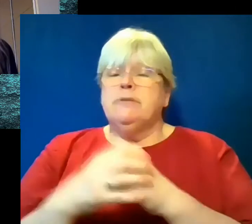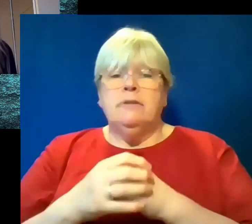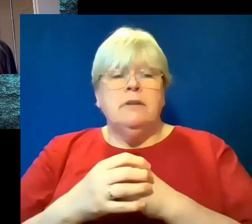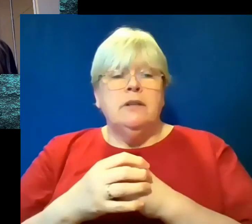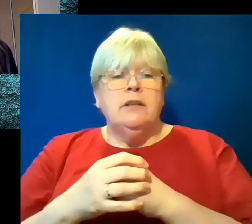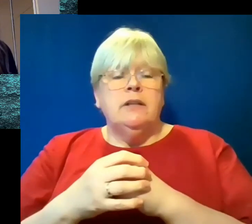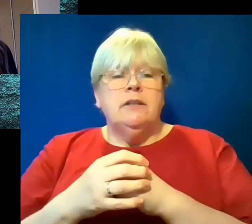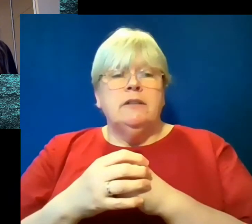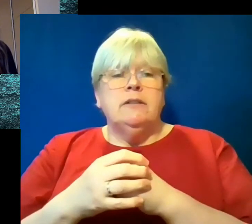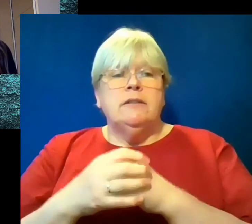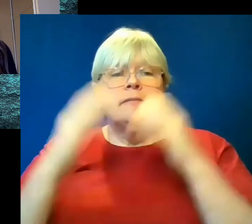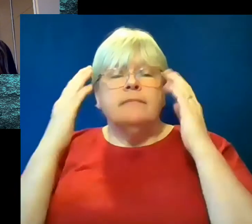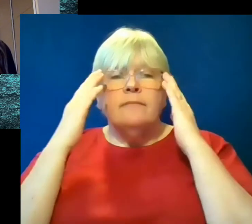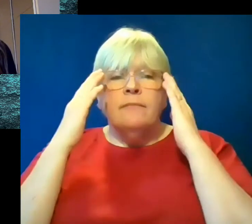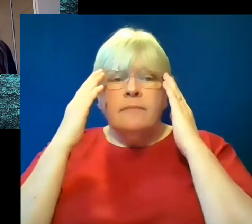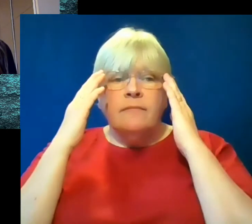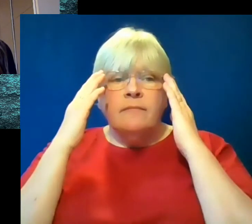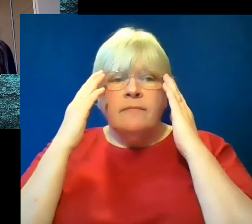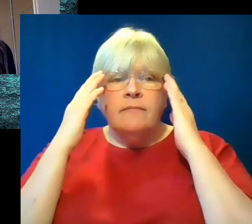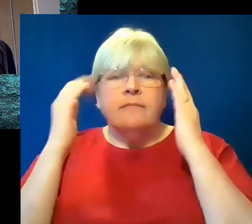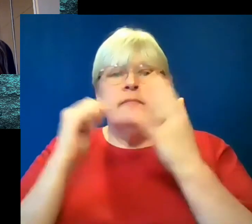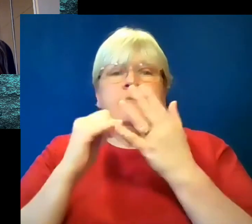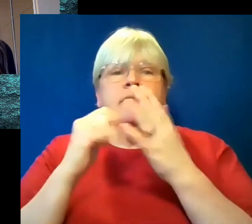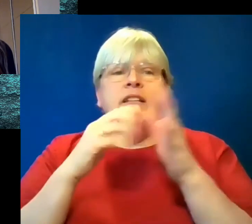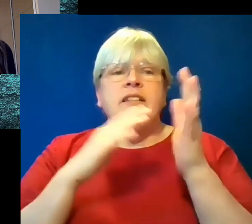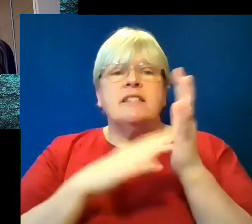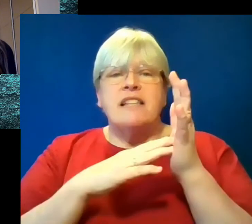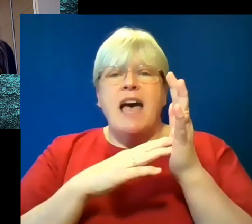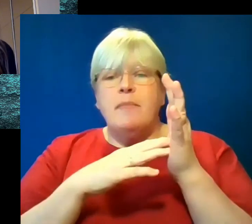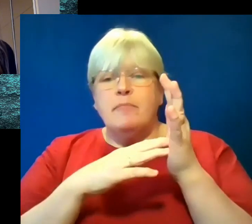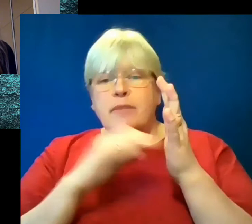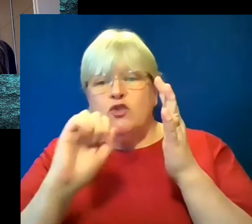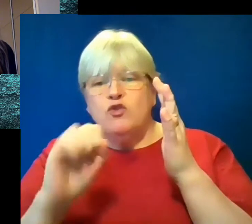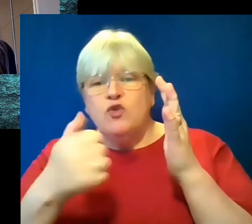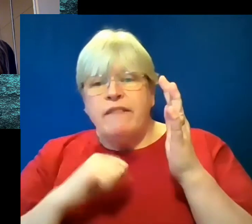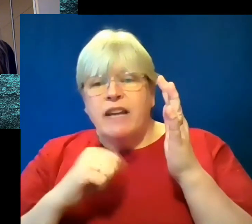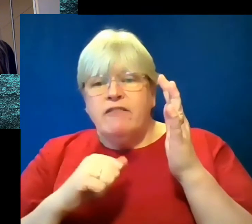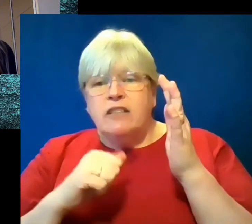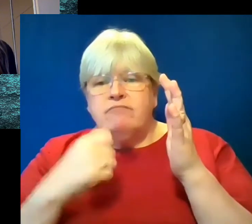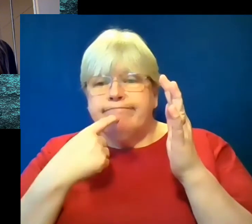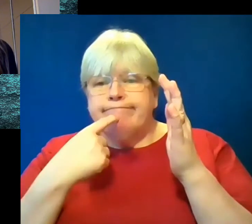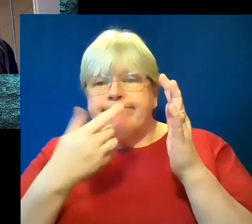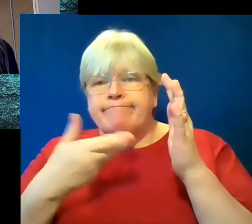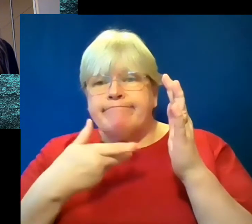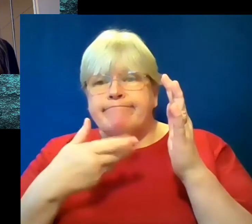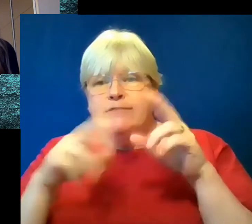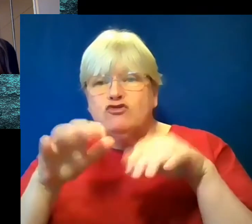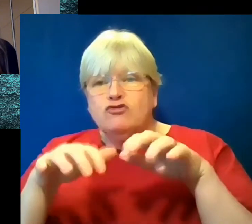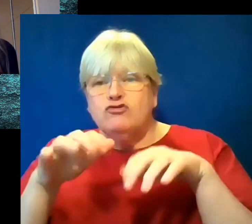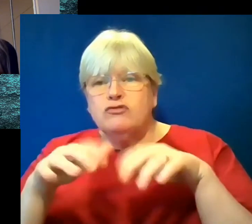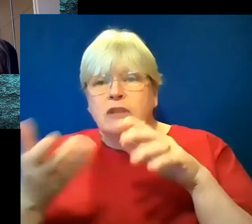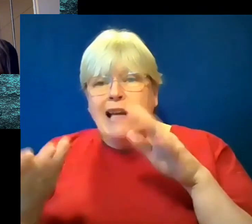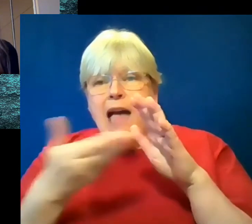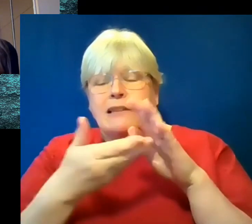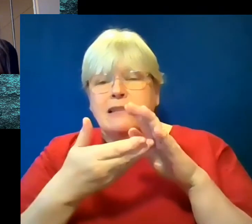Sam, you can drop into the chat box what your favourite book is so far from your childhood. You've still got a little bit to go.